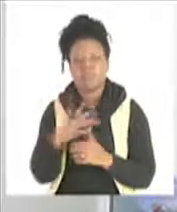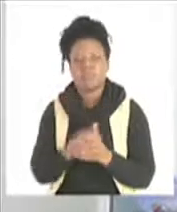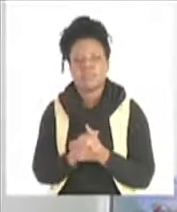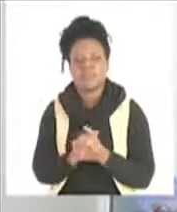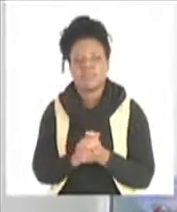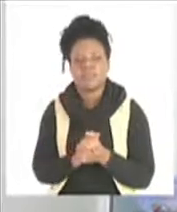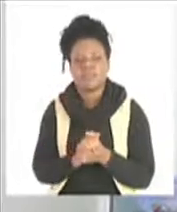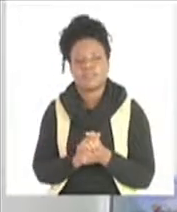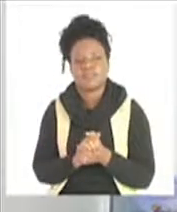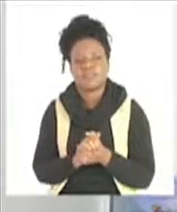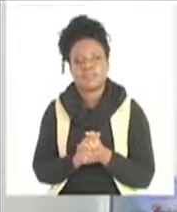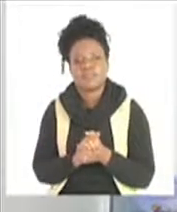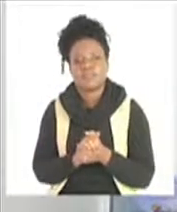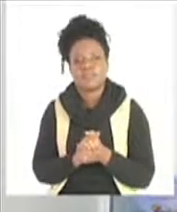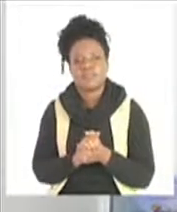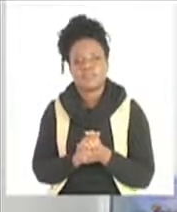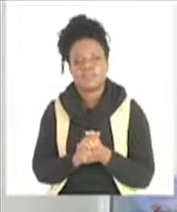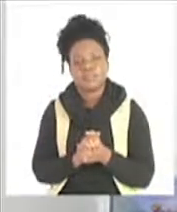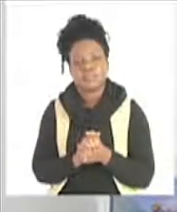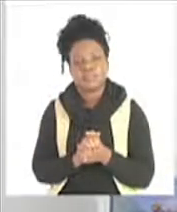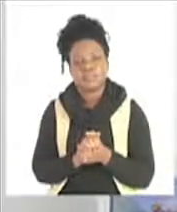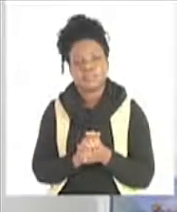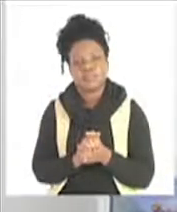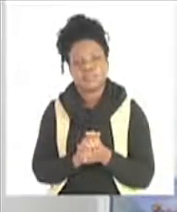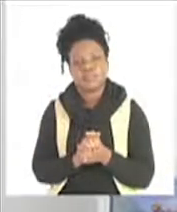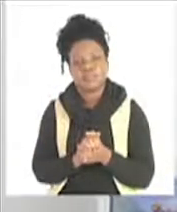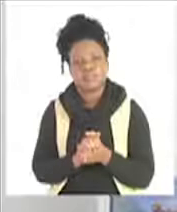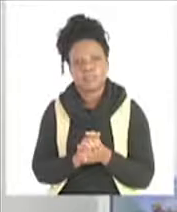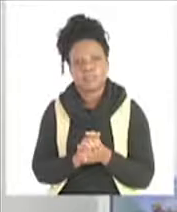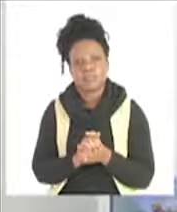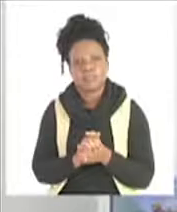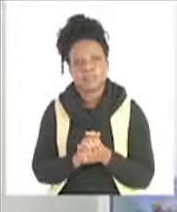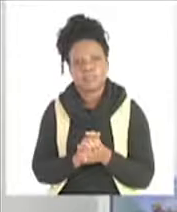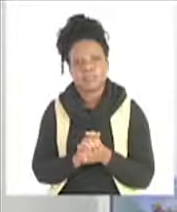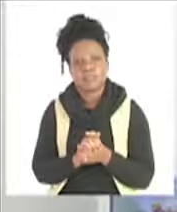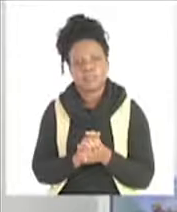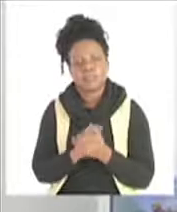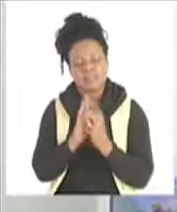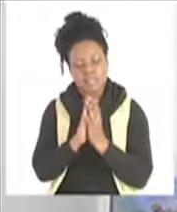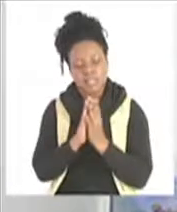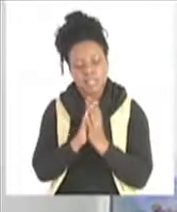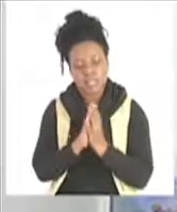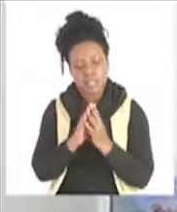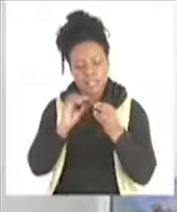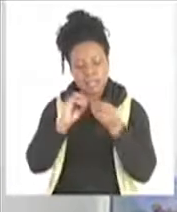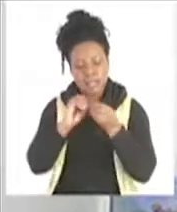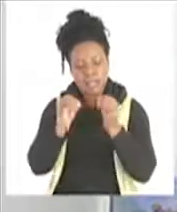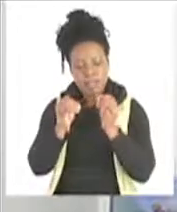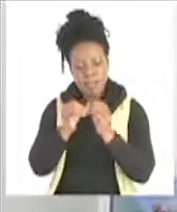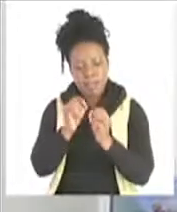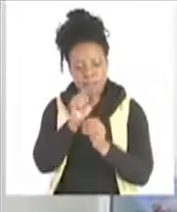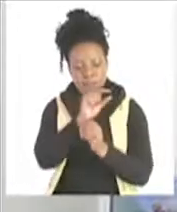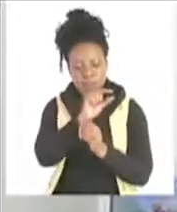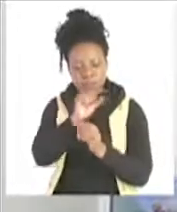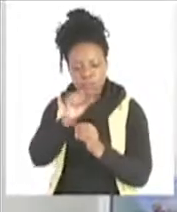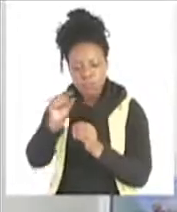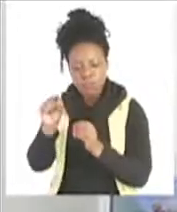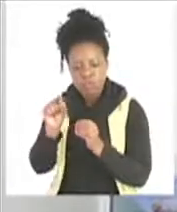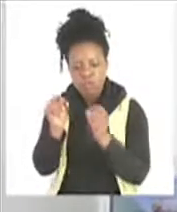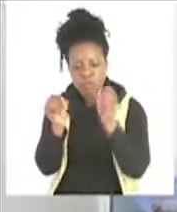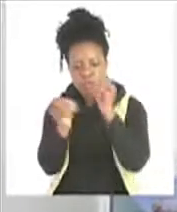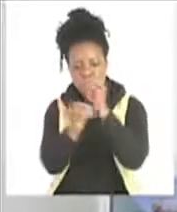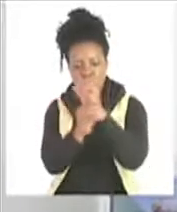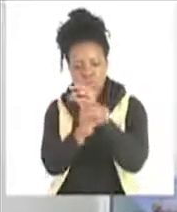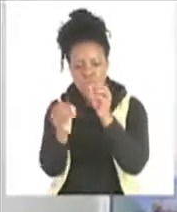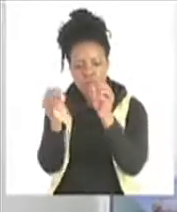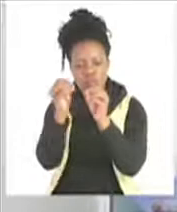45. Now remember, guys, in the beginning I said, don't change the order of the number. What we meant by